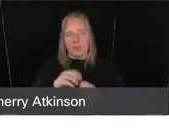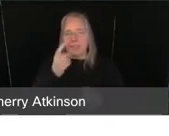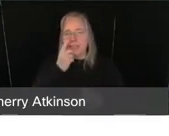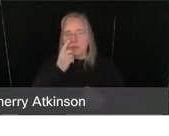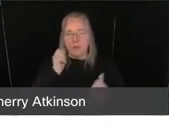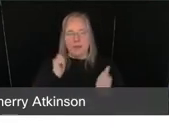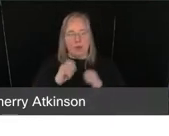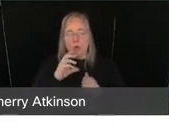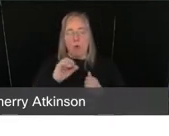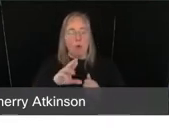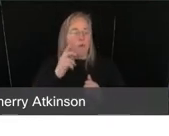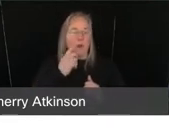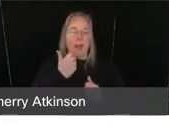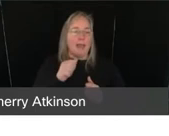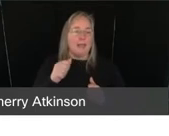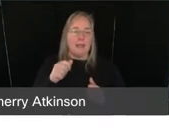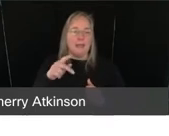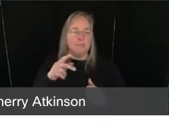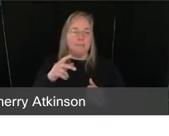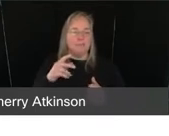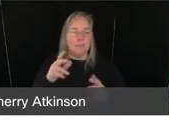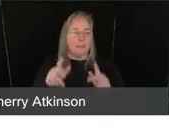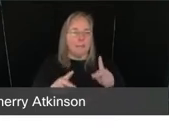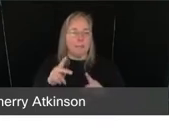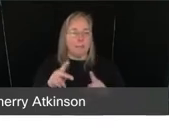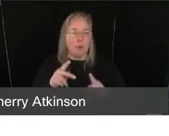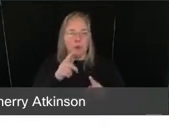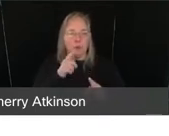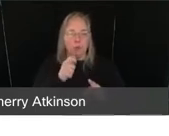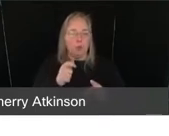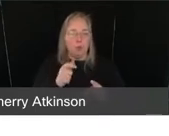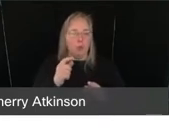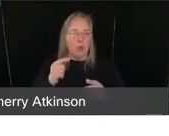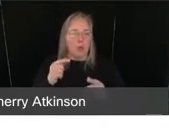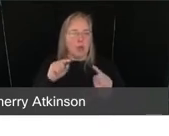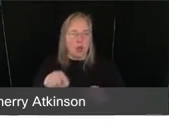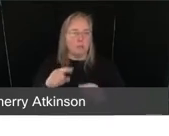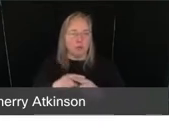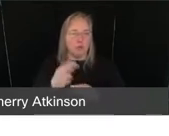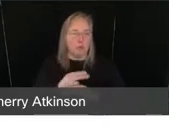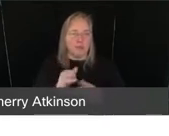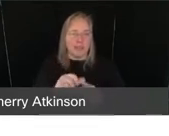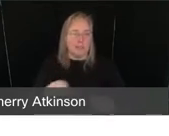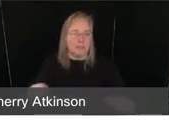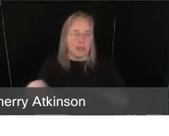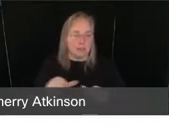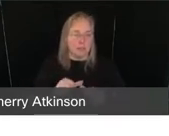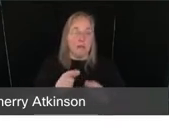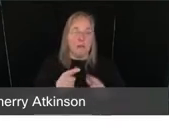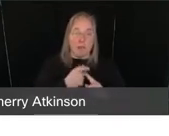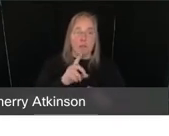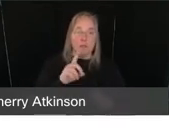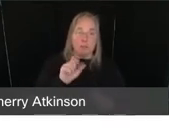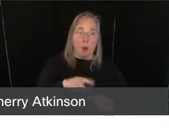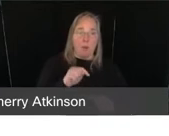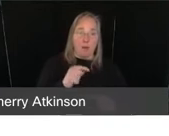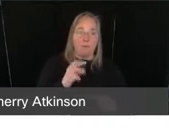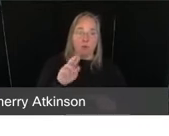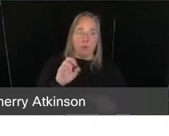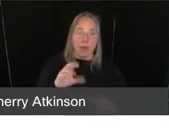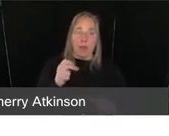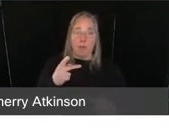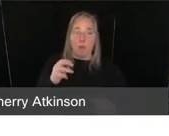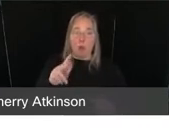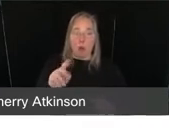who's coming in to use the space. From the Department of Recreation and Parks side, they too will have a